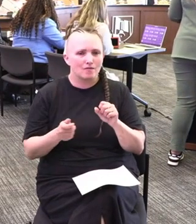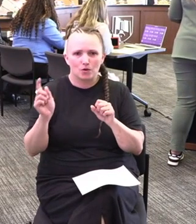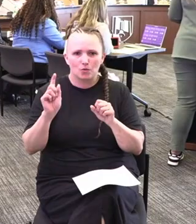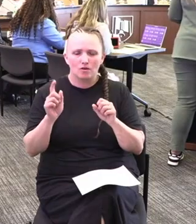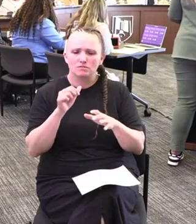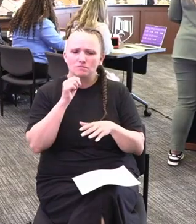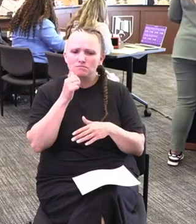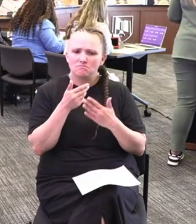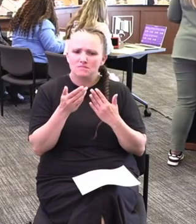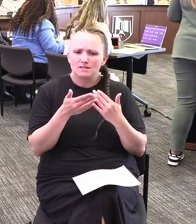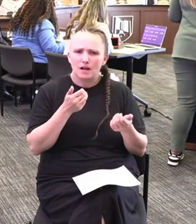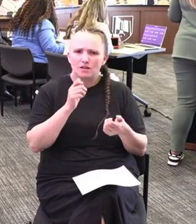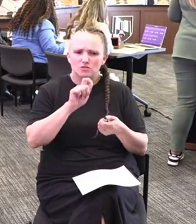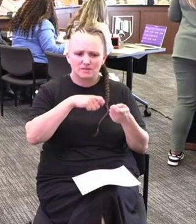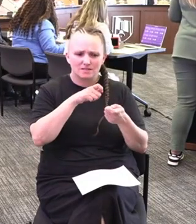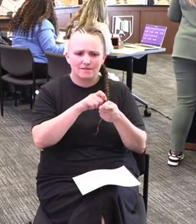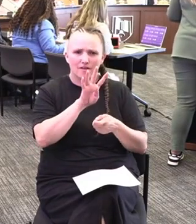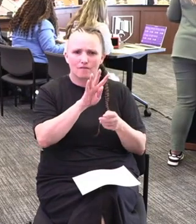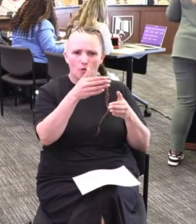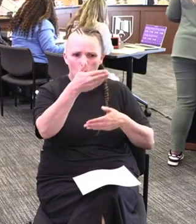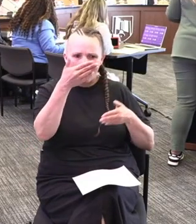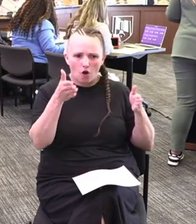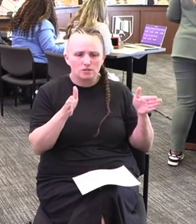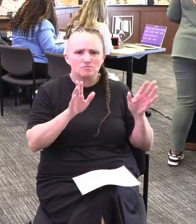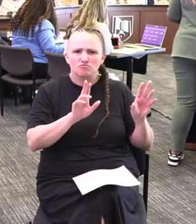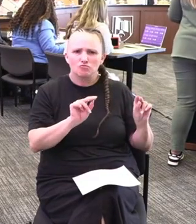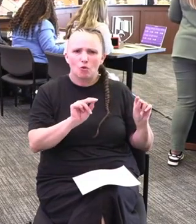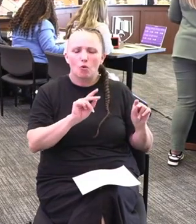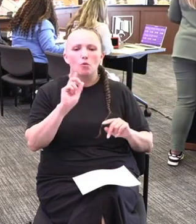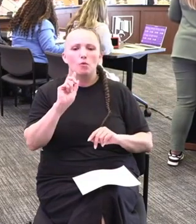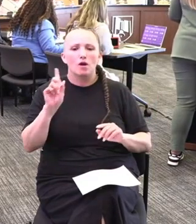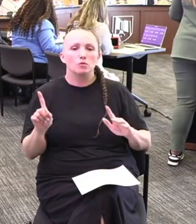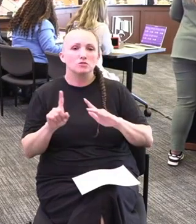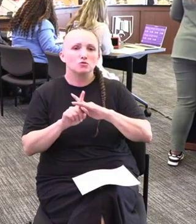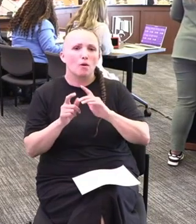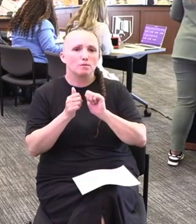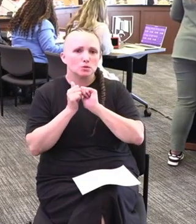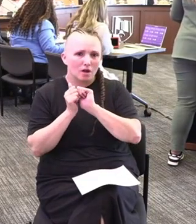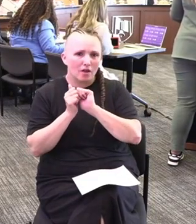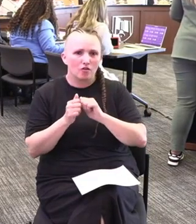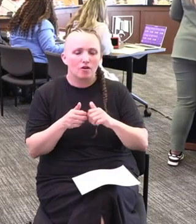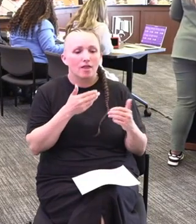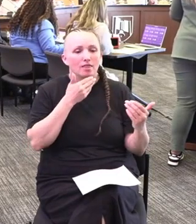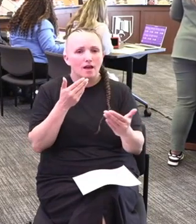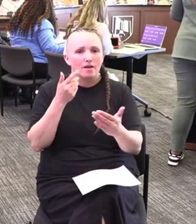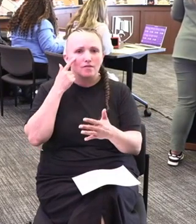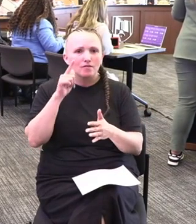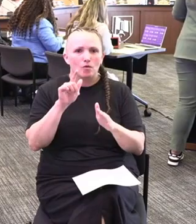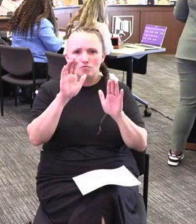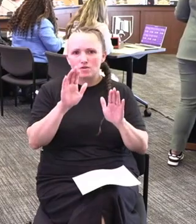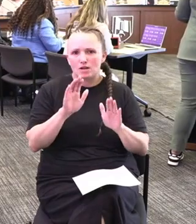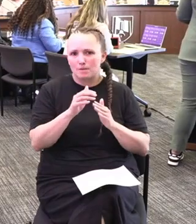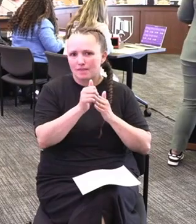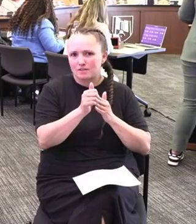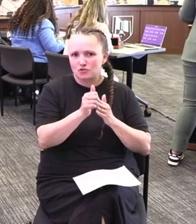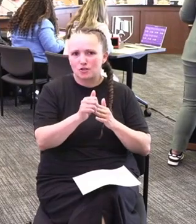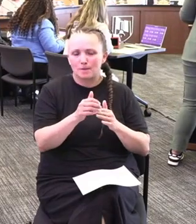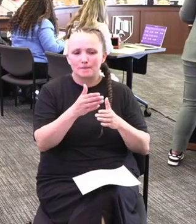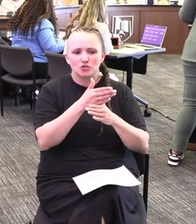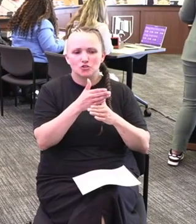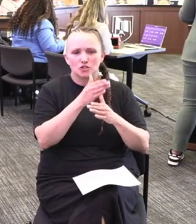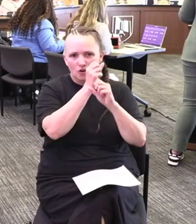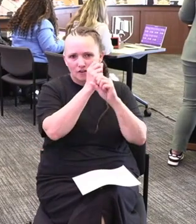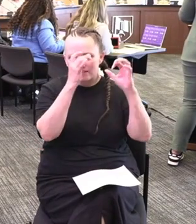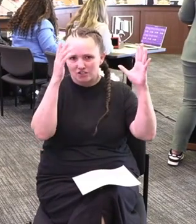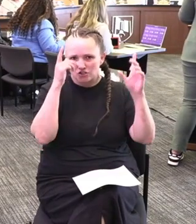any specific four walls. It's defined by where we show up together. And thanks to the incredible leadership and shared vision of the team at JJC, we